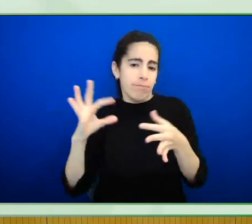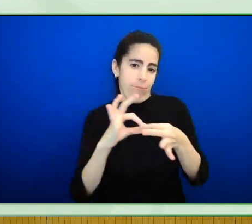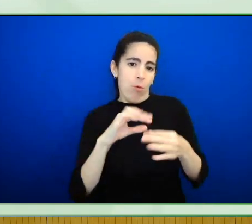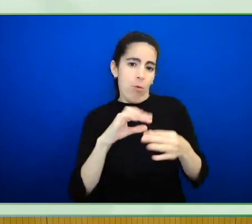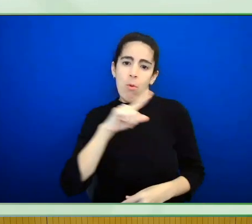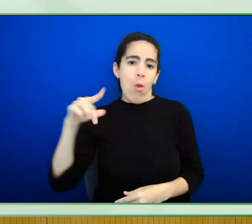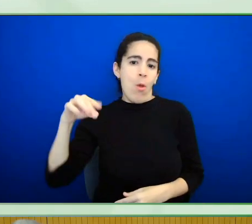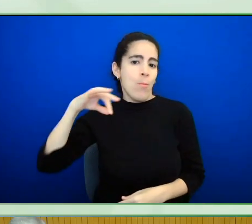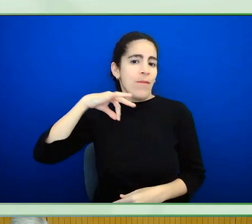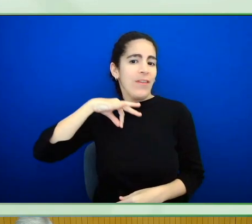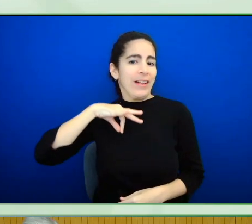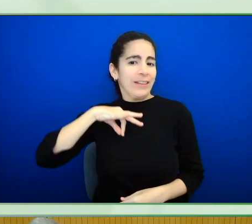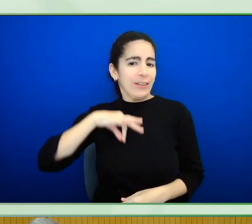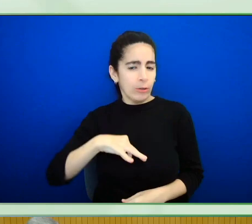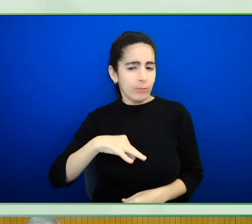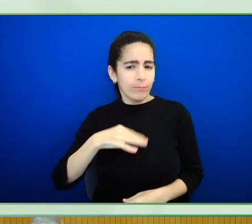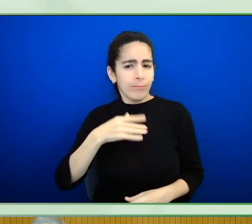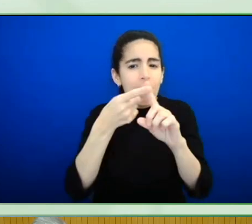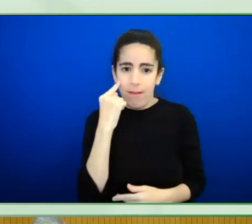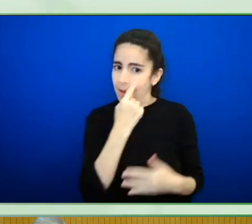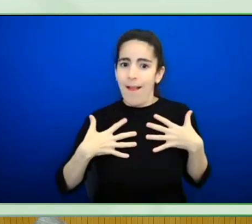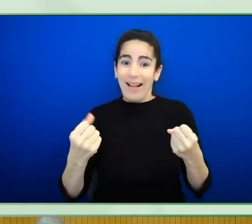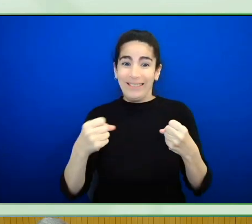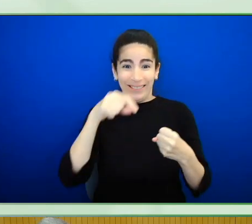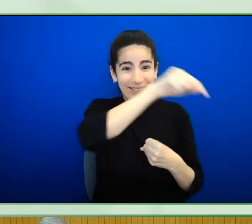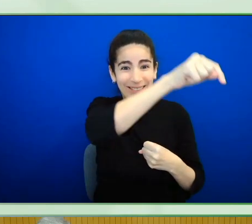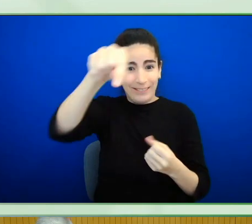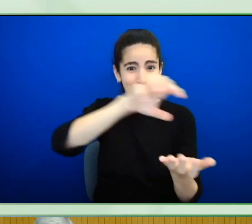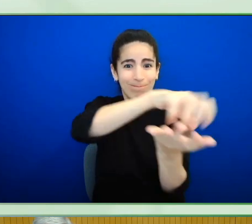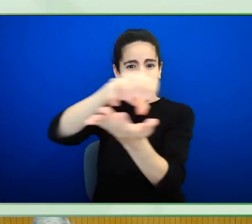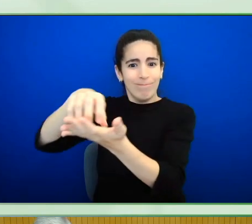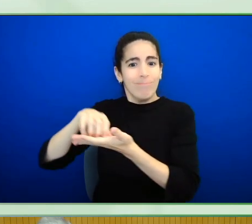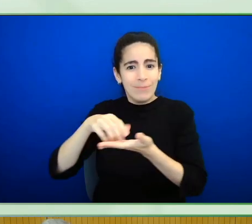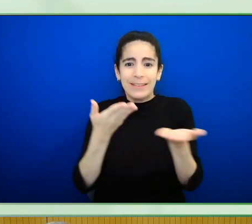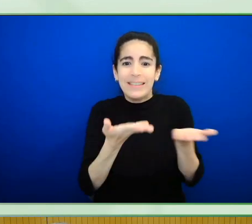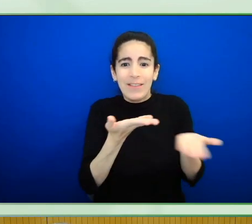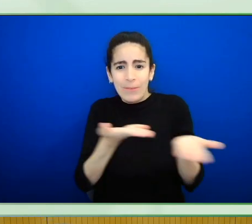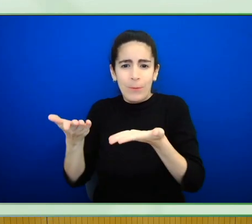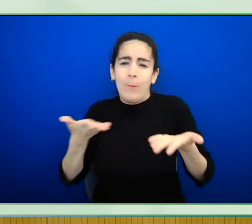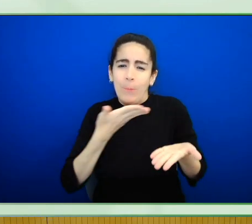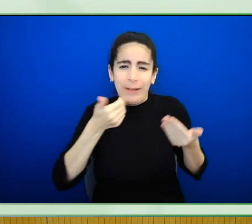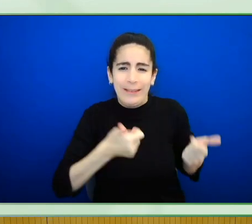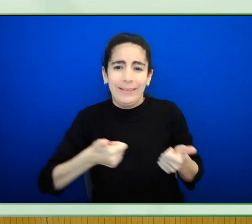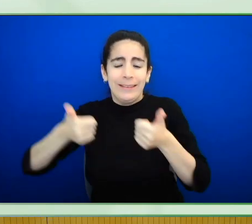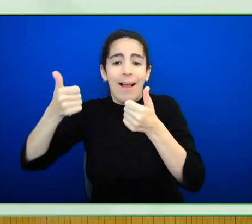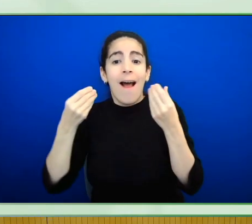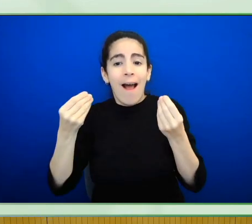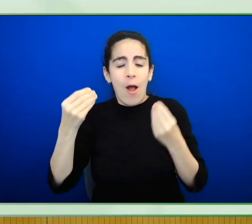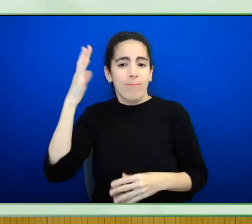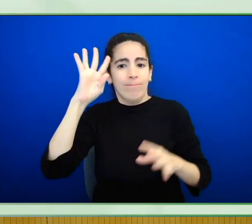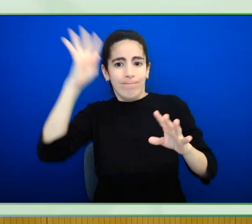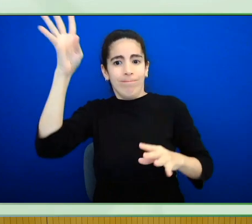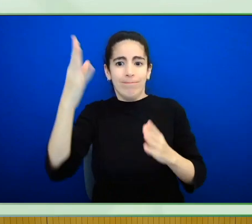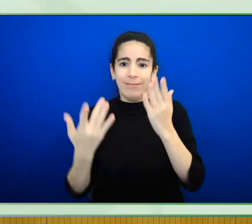through digital innovation. More than 1 billion people worldwide live with avoidable sight loss and blindness, and that number